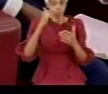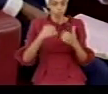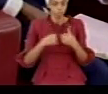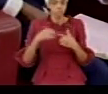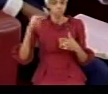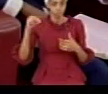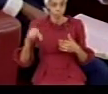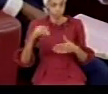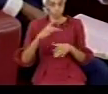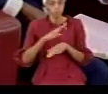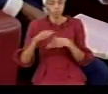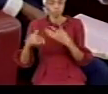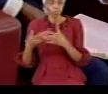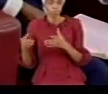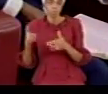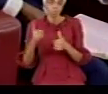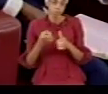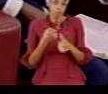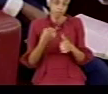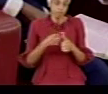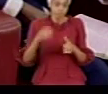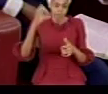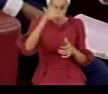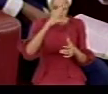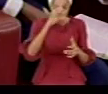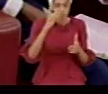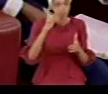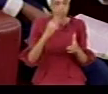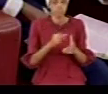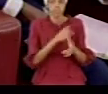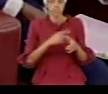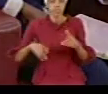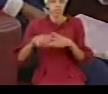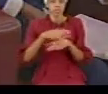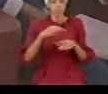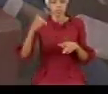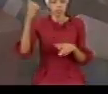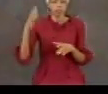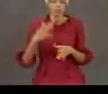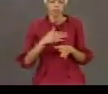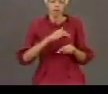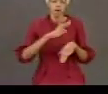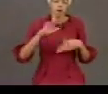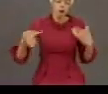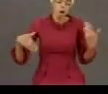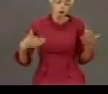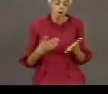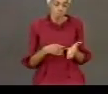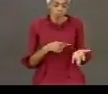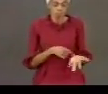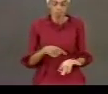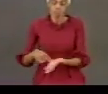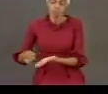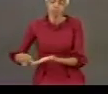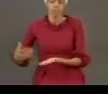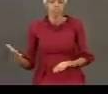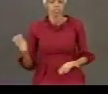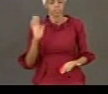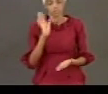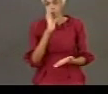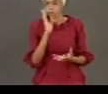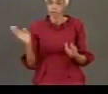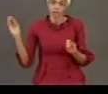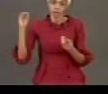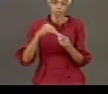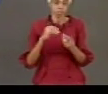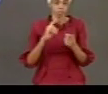ye first the kingdom of God and His righteousness, and all these things shall be what? Added unto you.